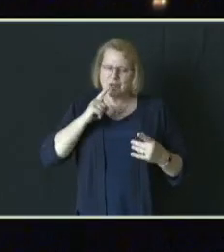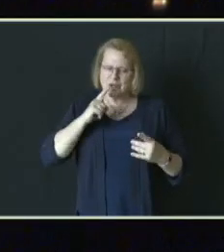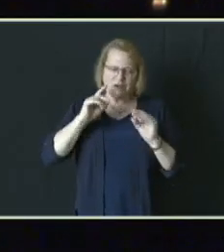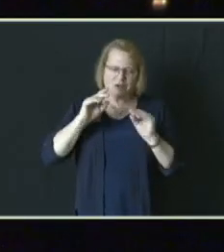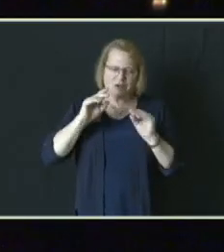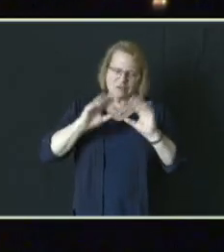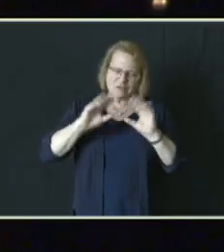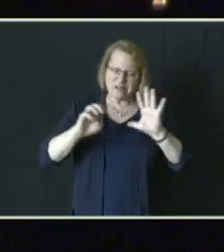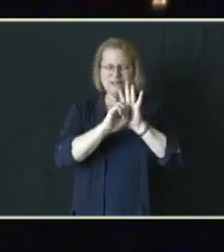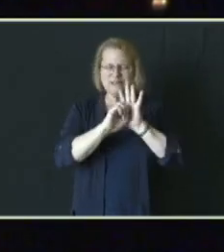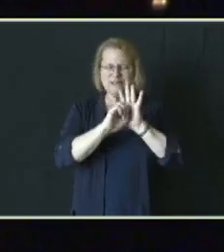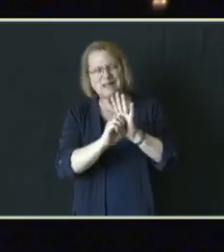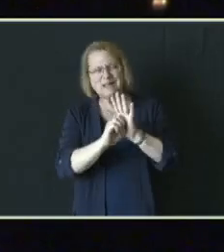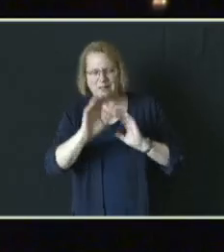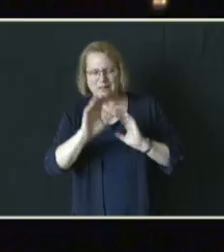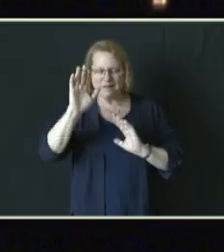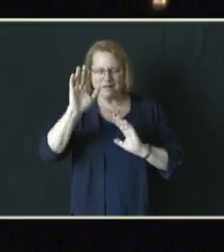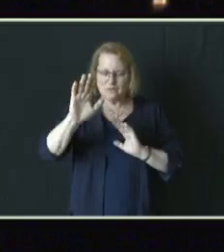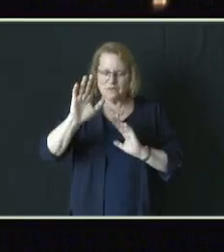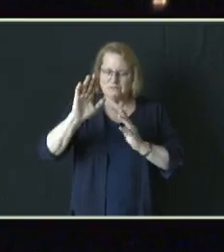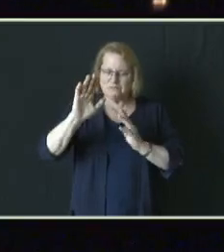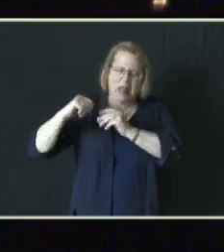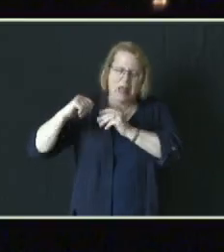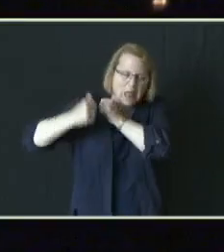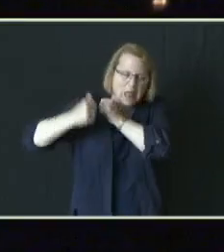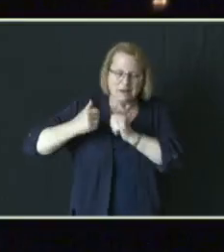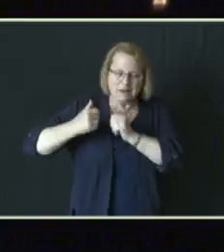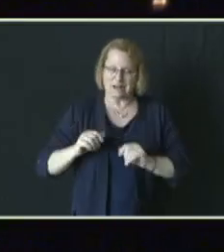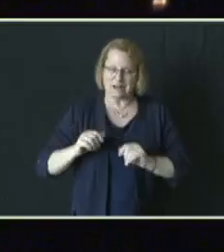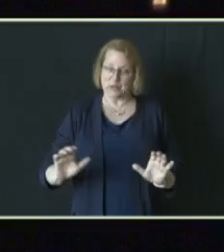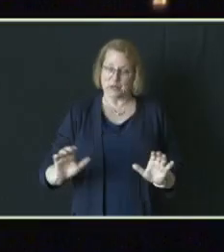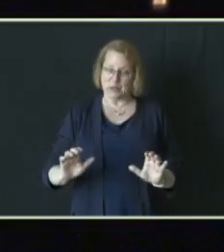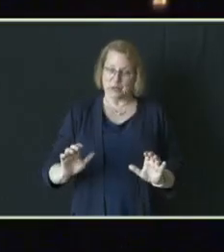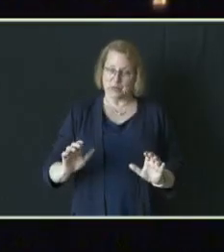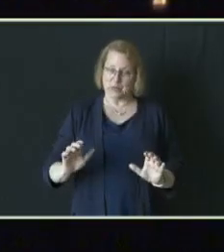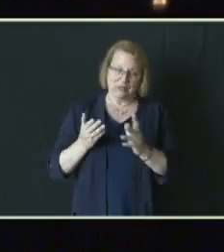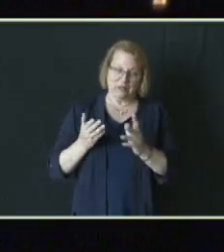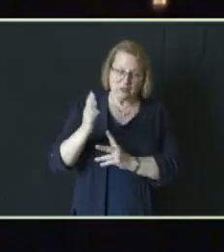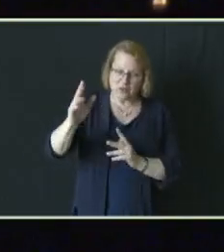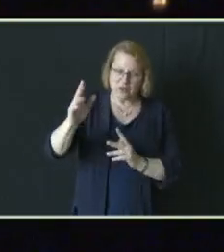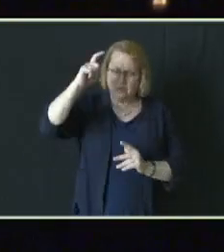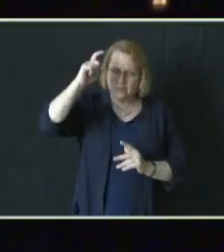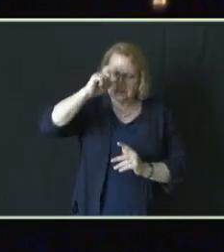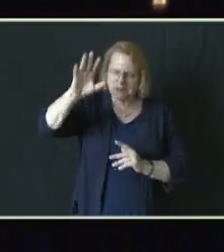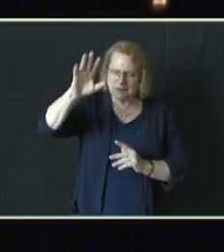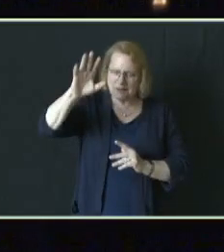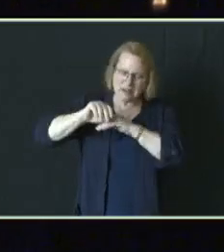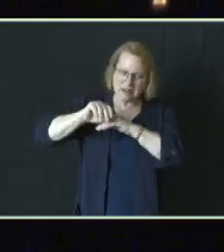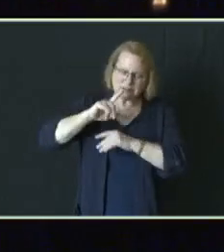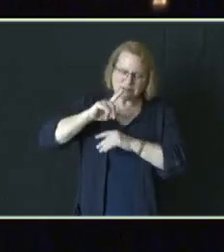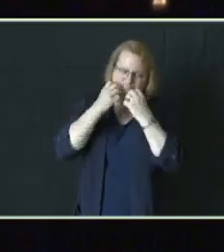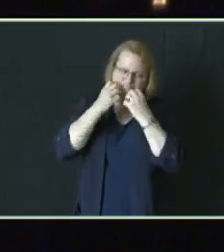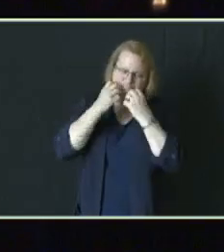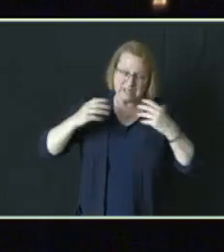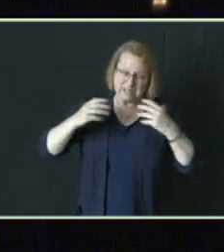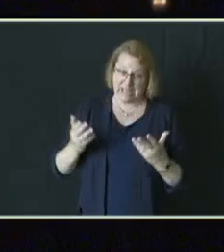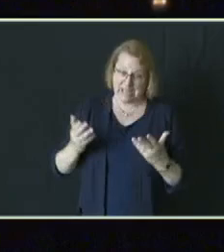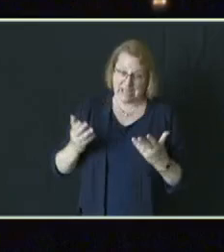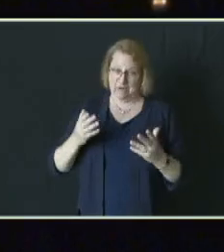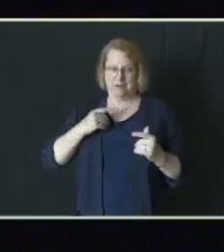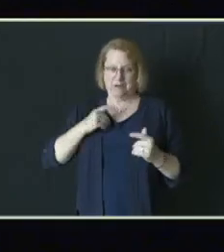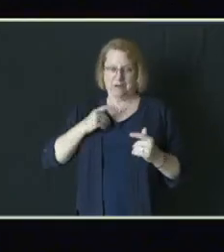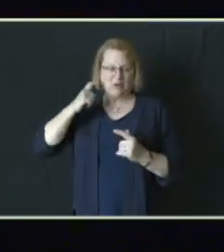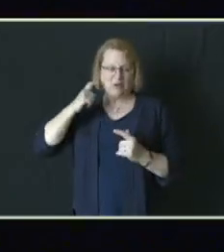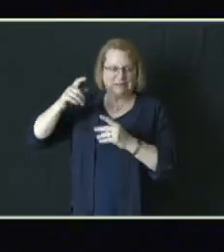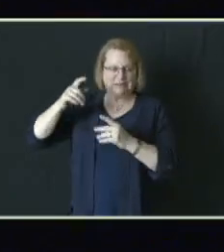is treasured by Mercy College. By virtue of the authority vested in me by the State of New York and by the Board of Trustees